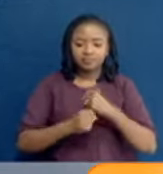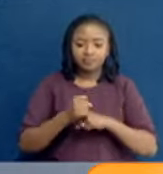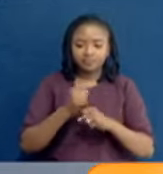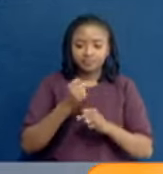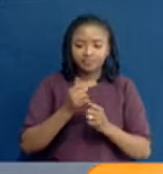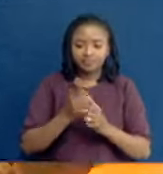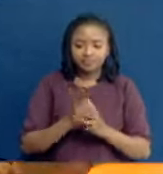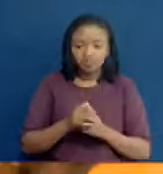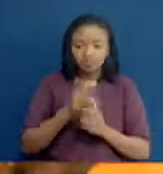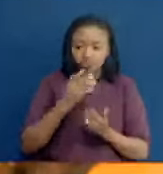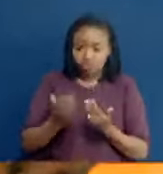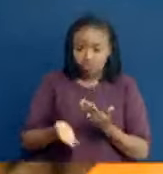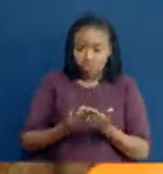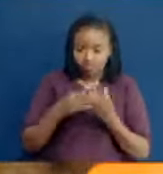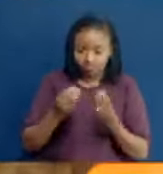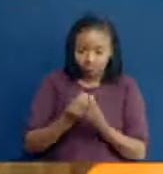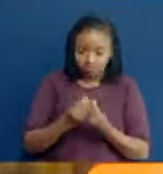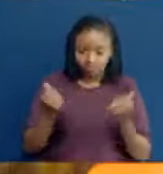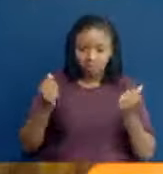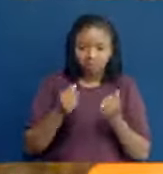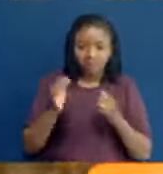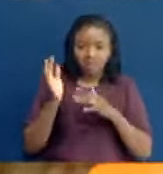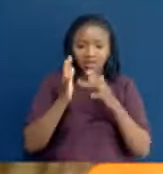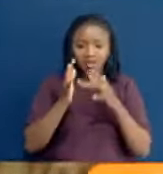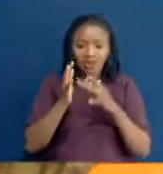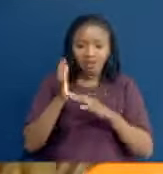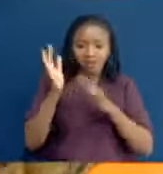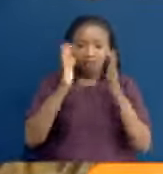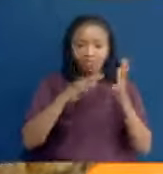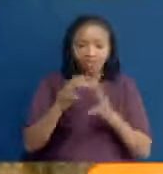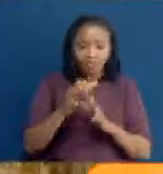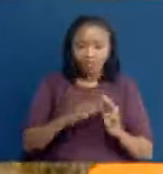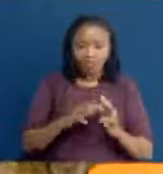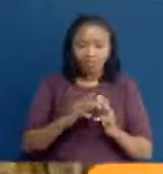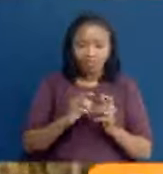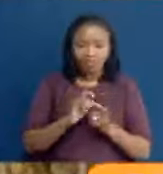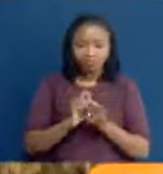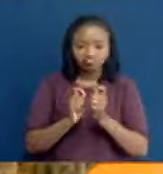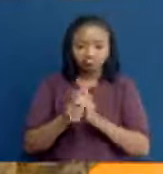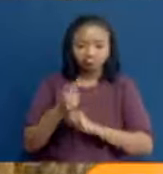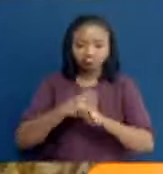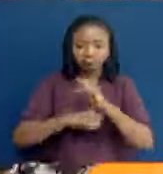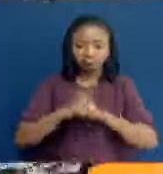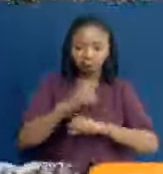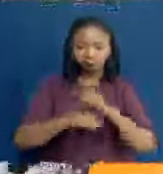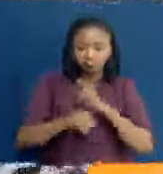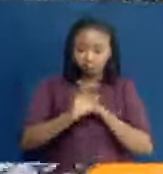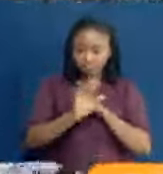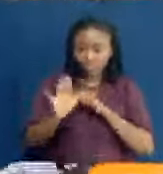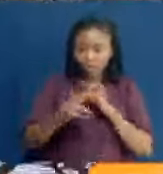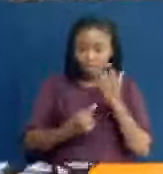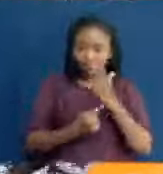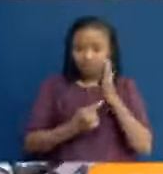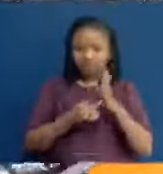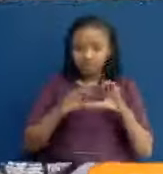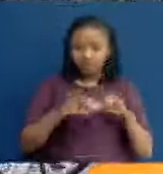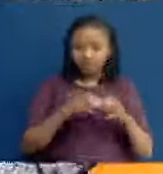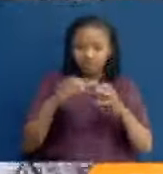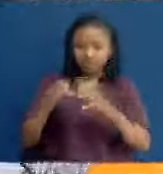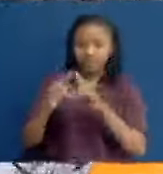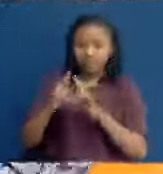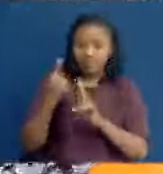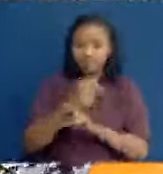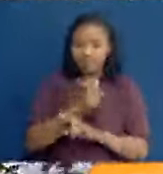warming. Though it is a contribution towards climate action by Taita Taveta communities, some climate change